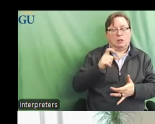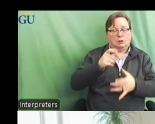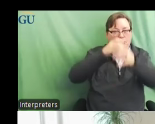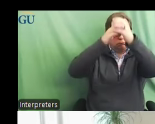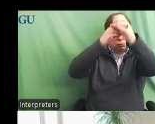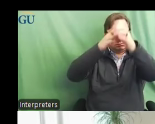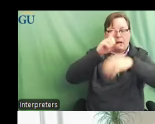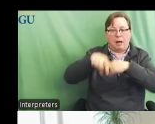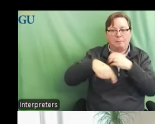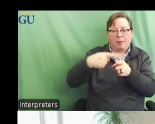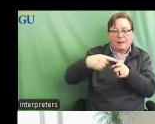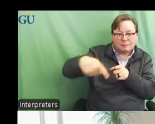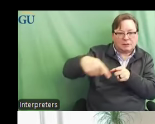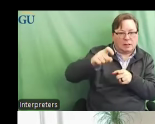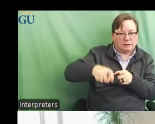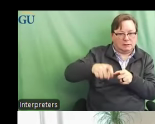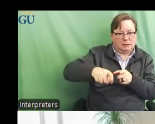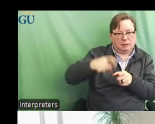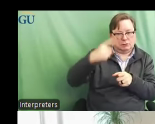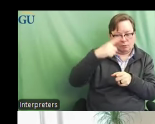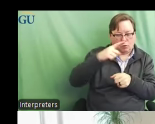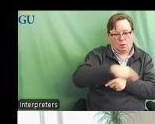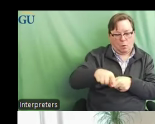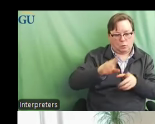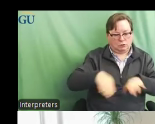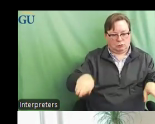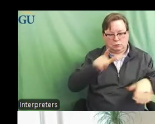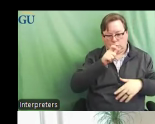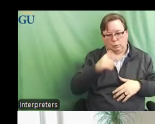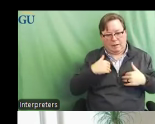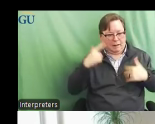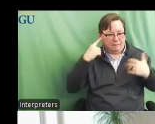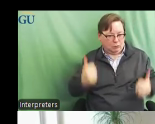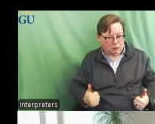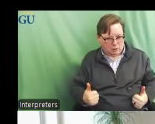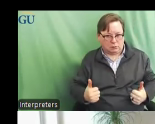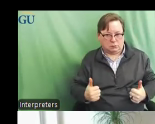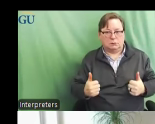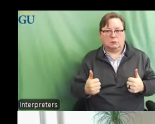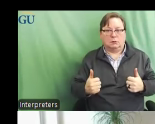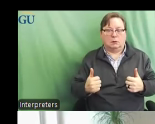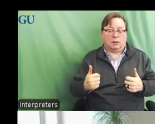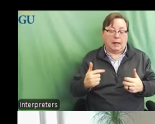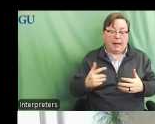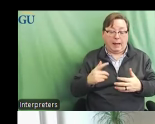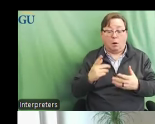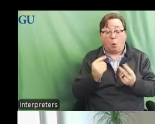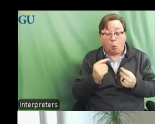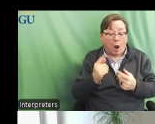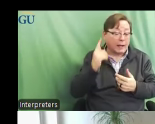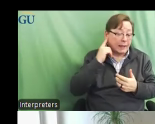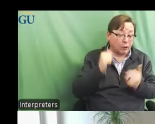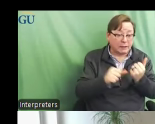the specialized needs of kids with hearing loss and hearing assistive technology,